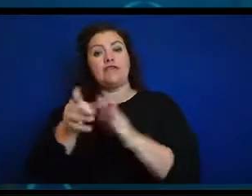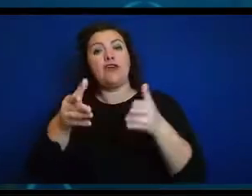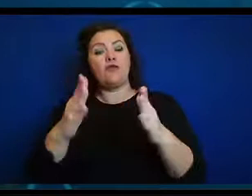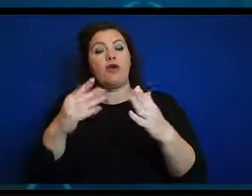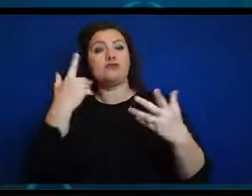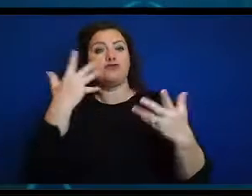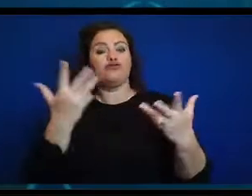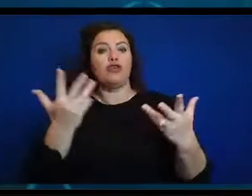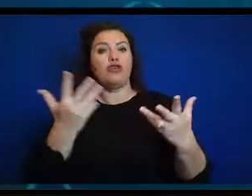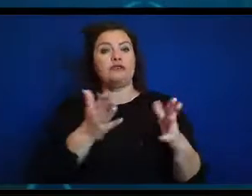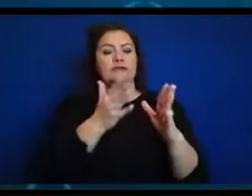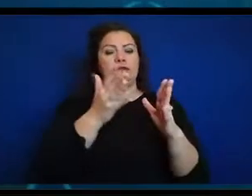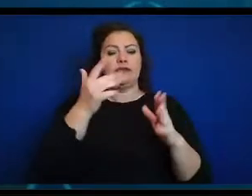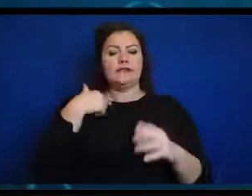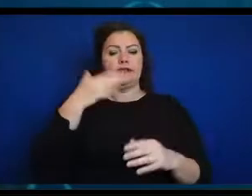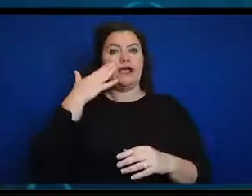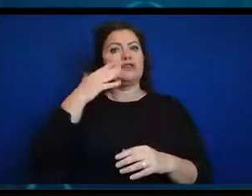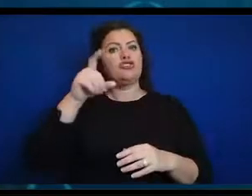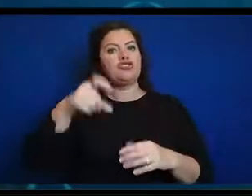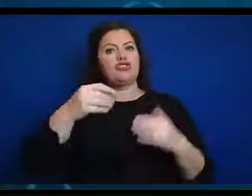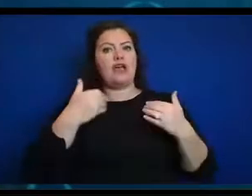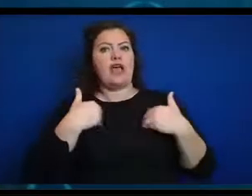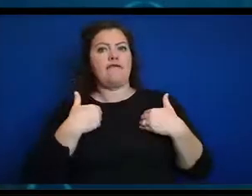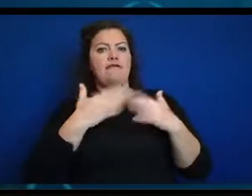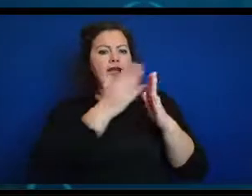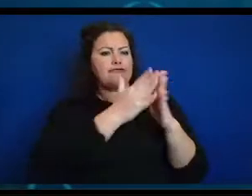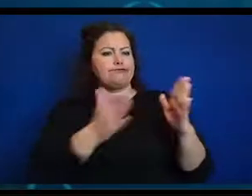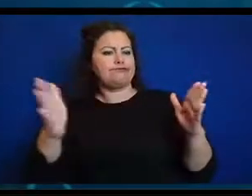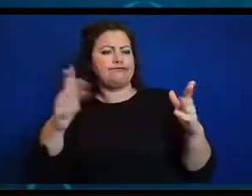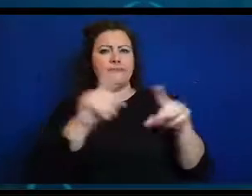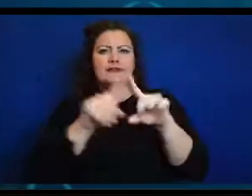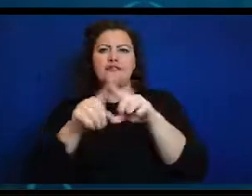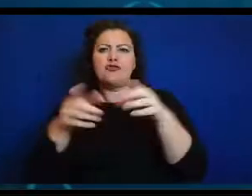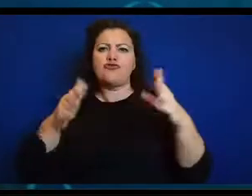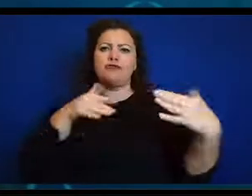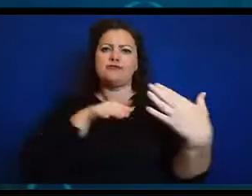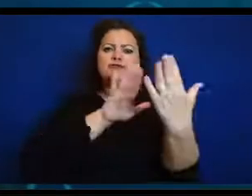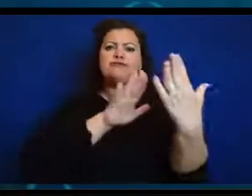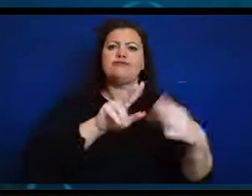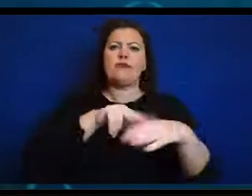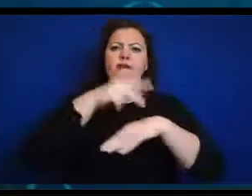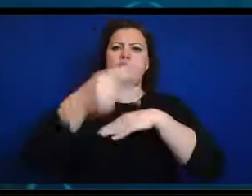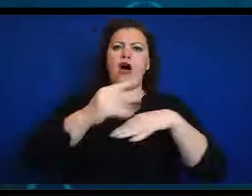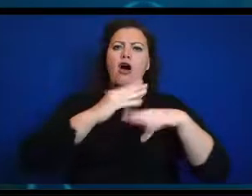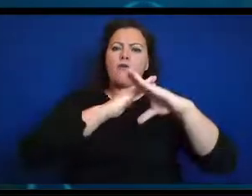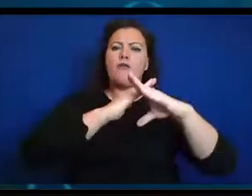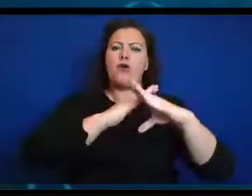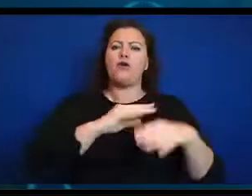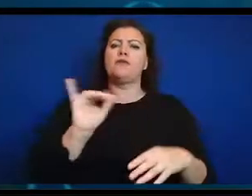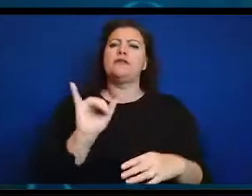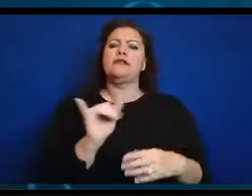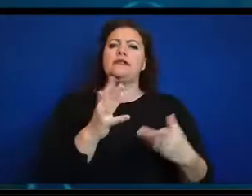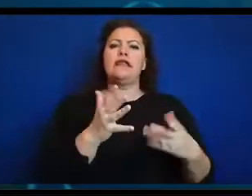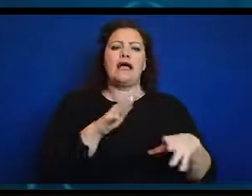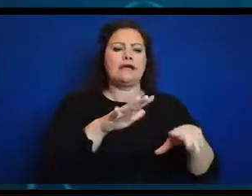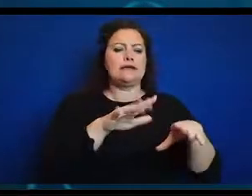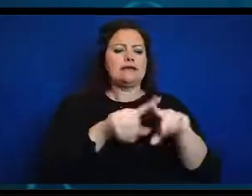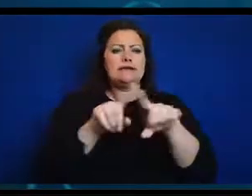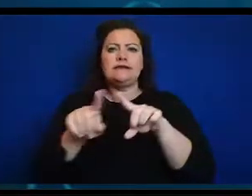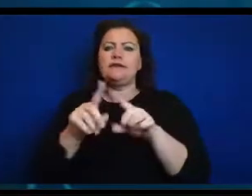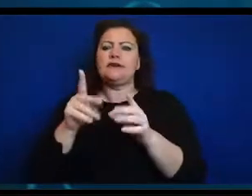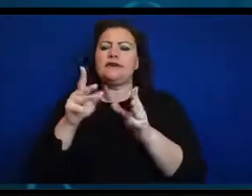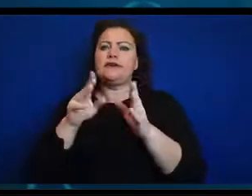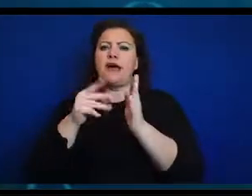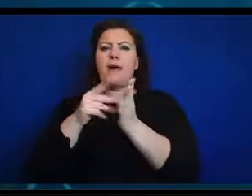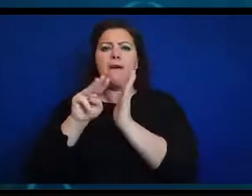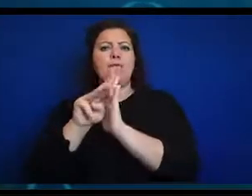evidence-based community falls prevention programs, such as the Capable model and a Matter of Balance through new or existing alternative payment models or